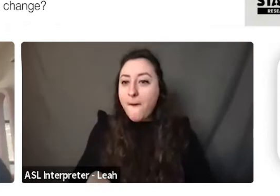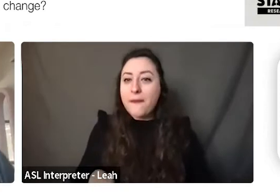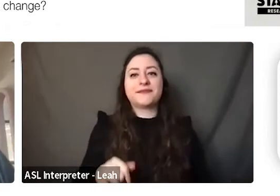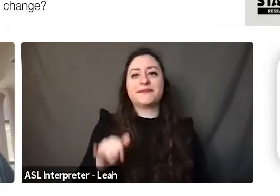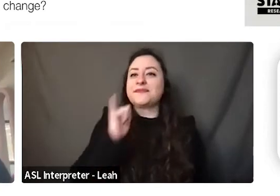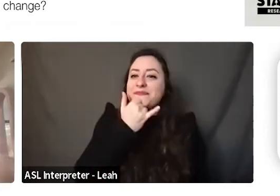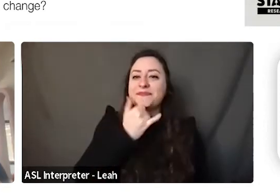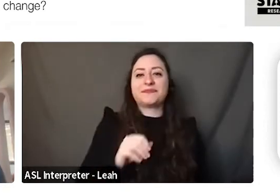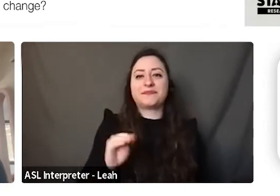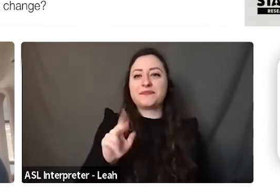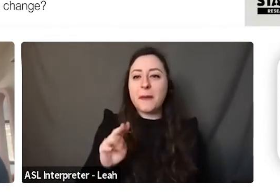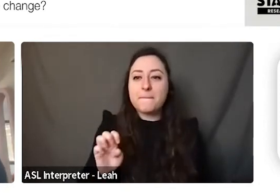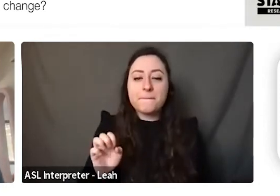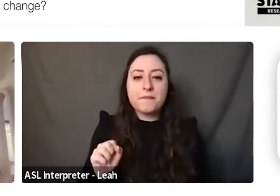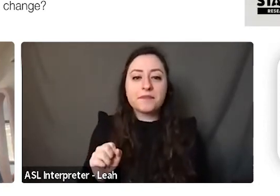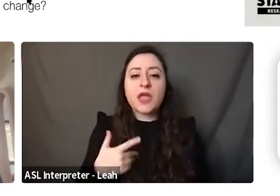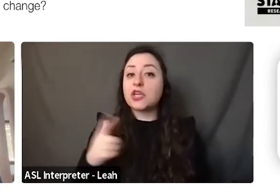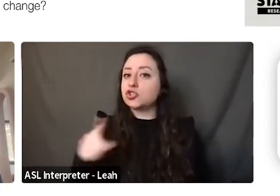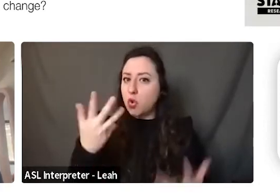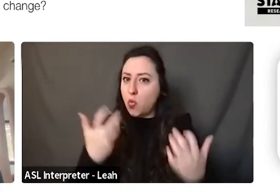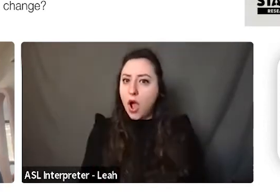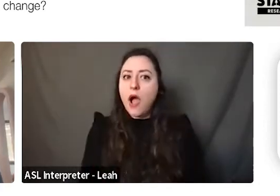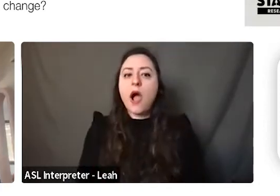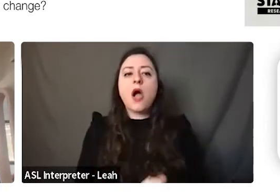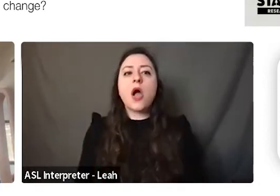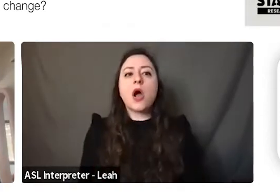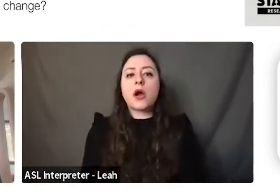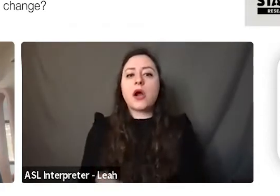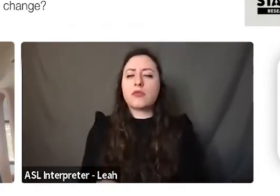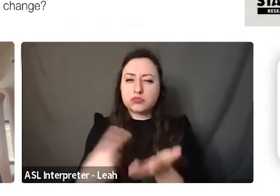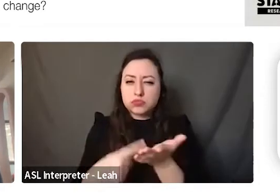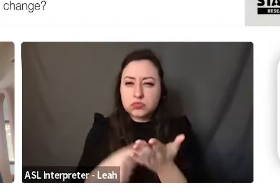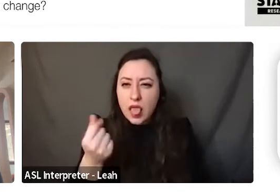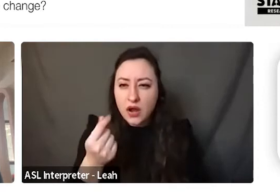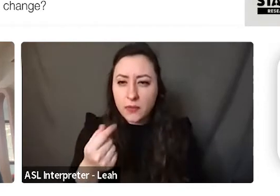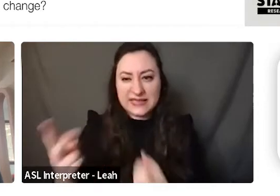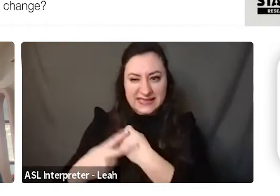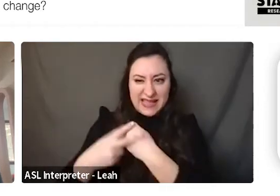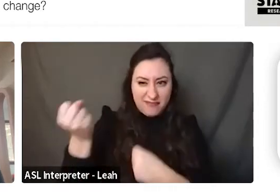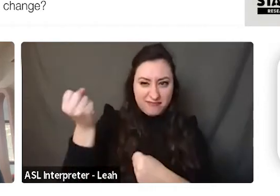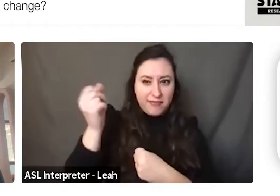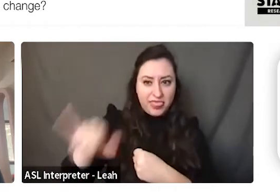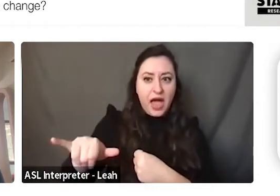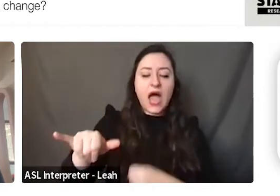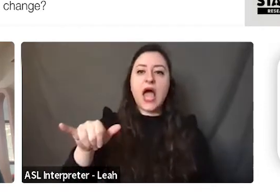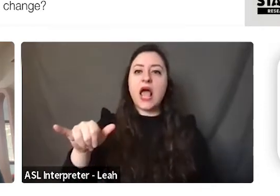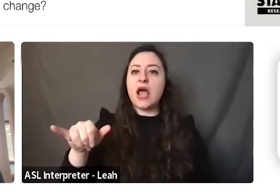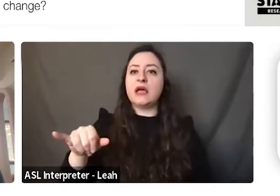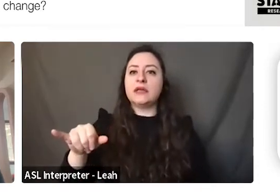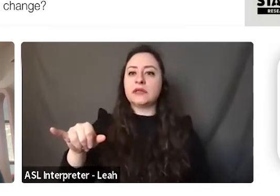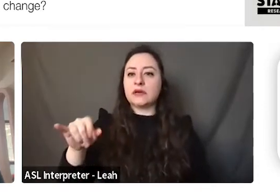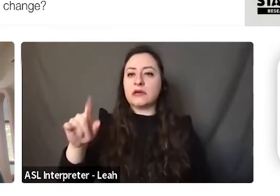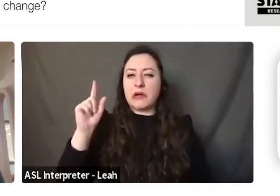I'm on mute. I just wanted to go through a little bit, just if you can save that response or that answer for